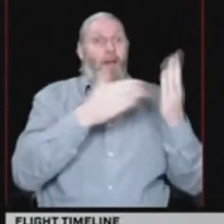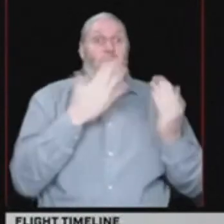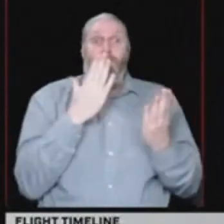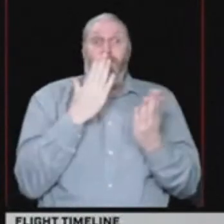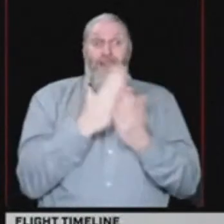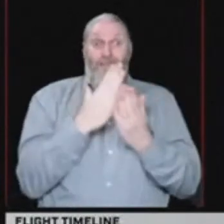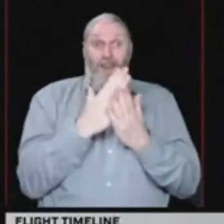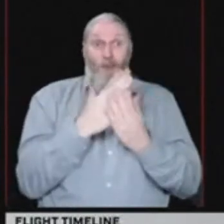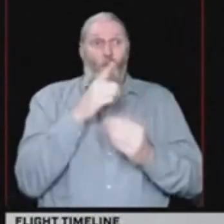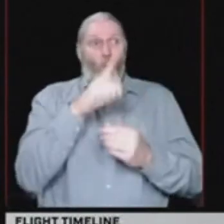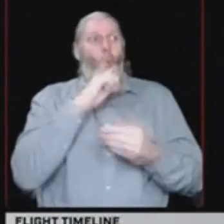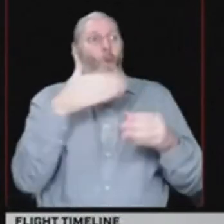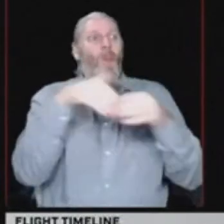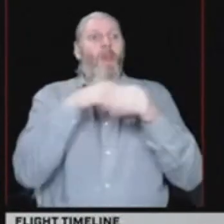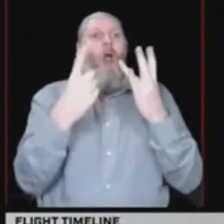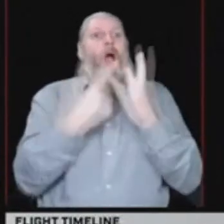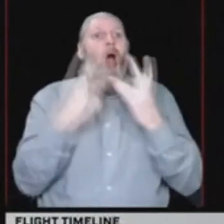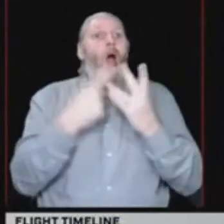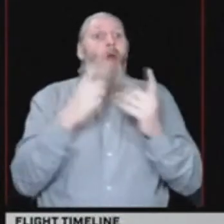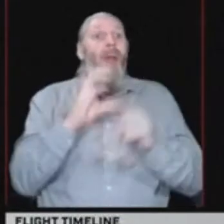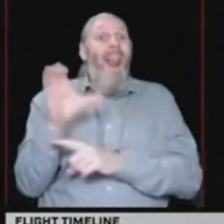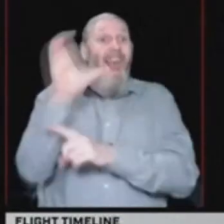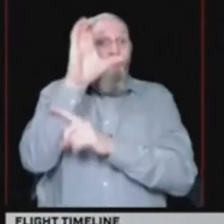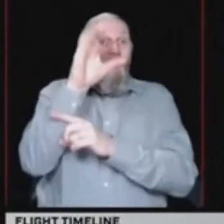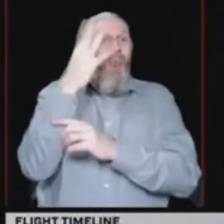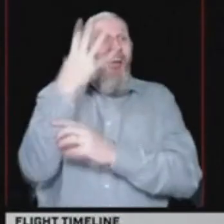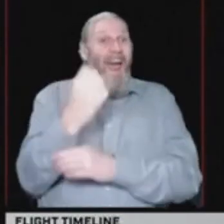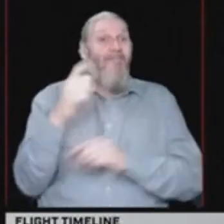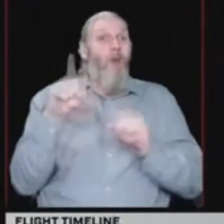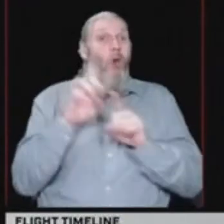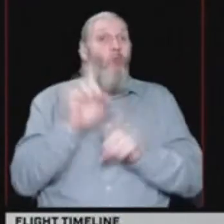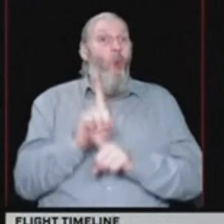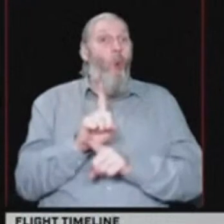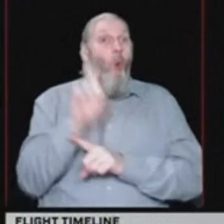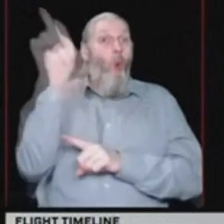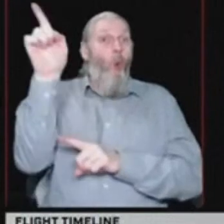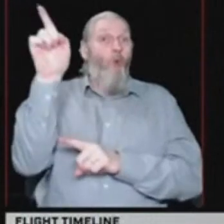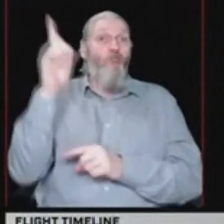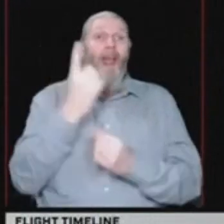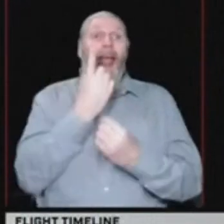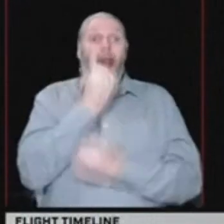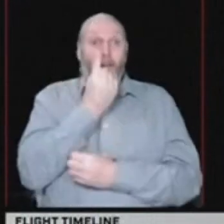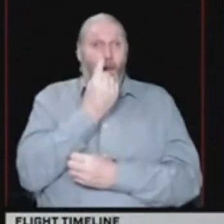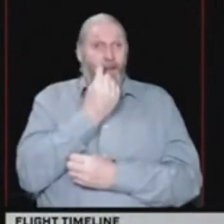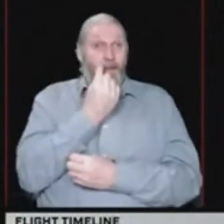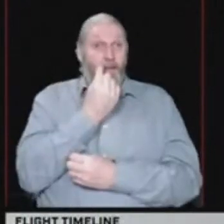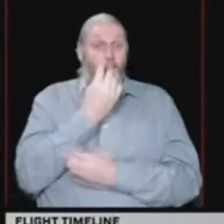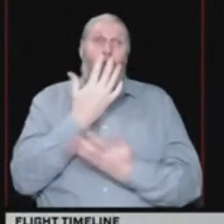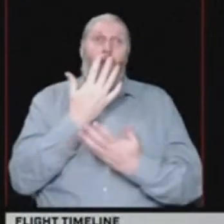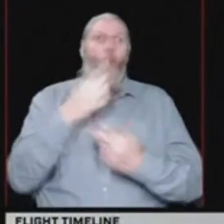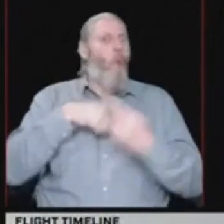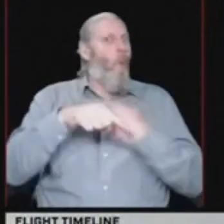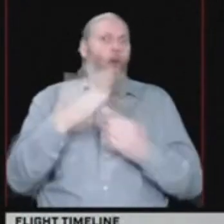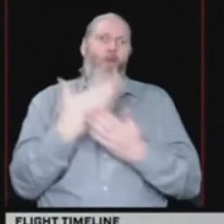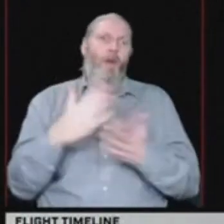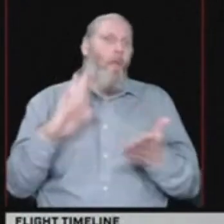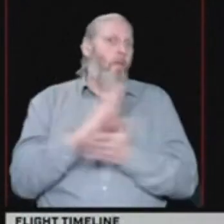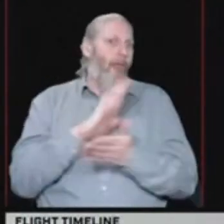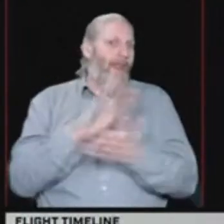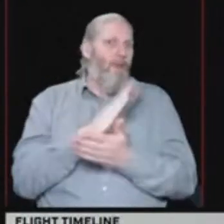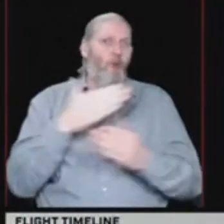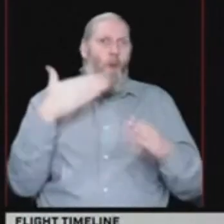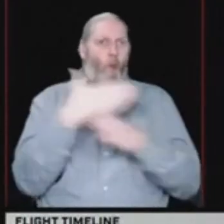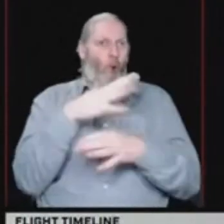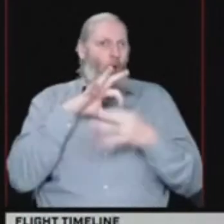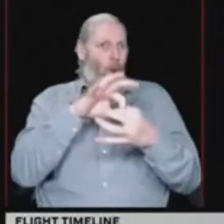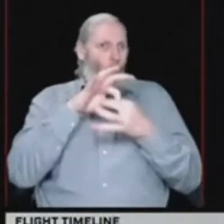nations that actually have their own launch capabilities. So I think really that we're pleased to be your partner on this journey and help make that a